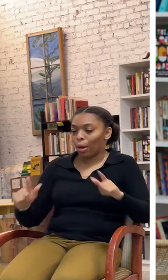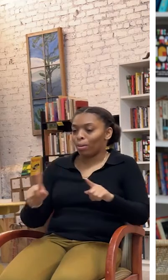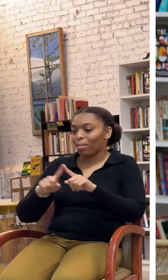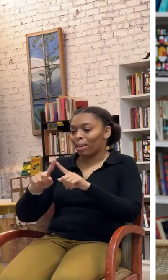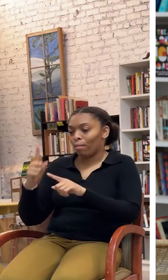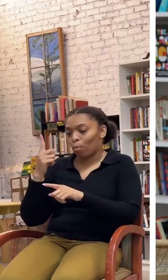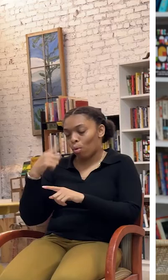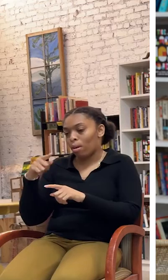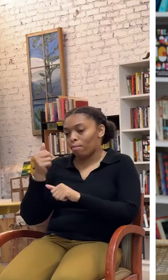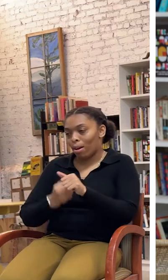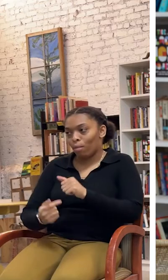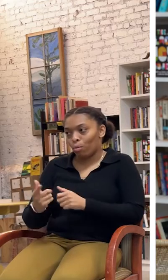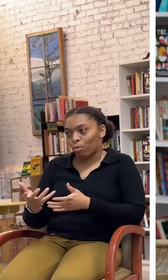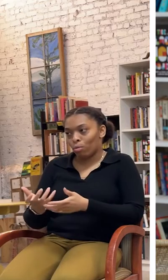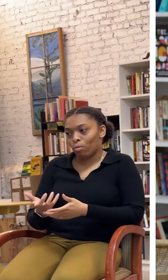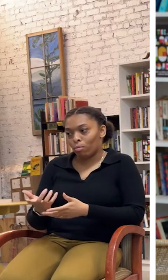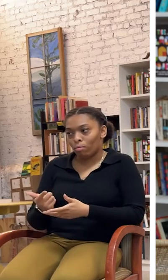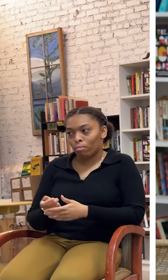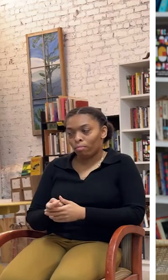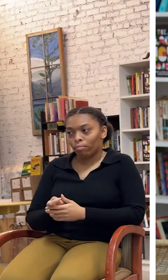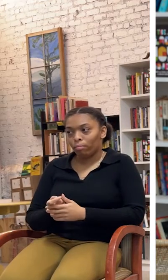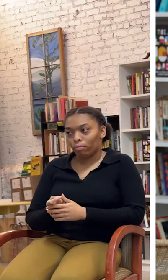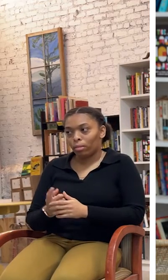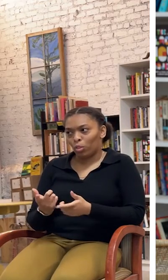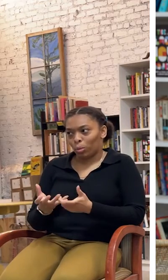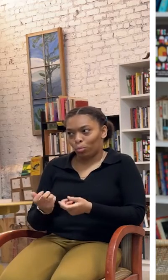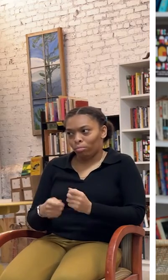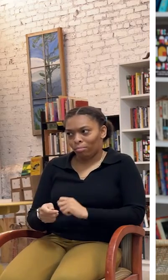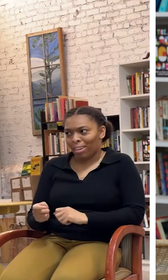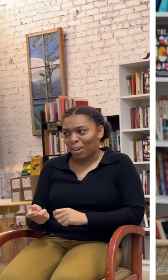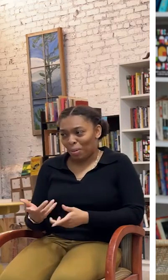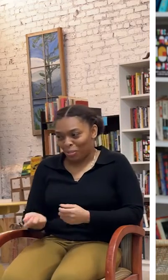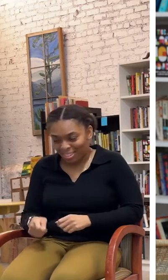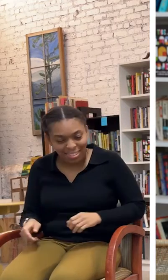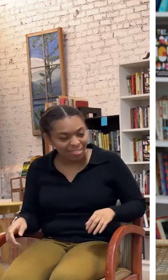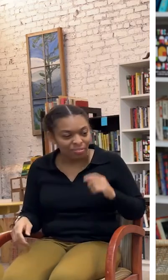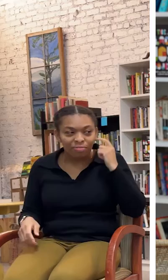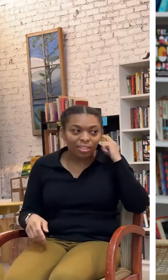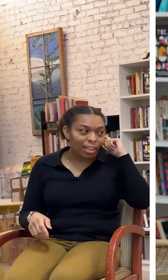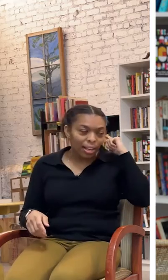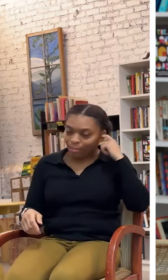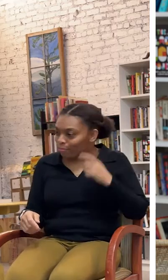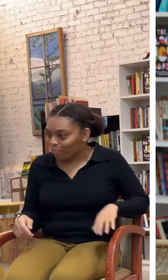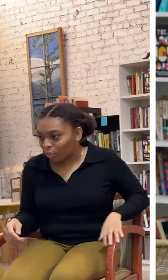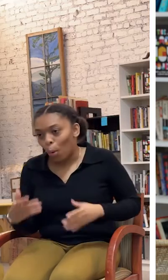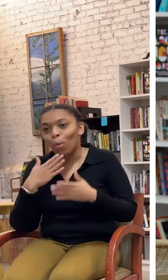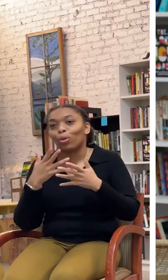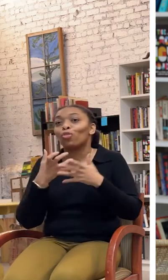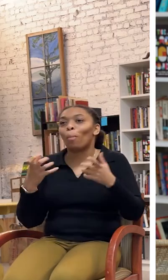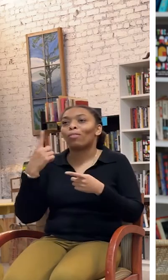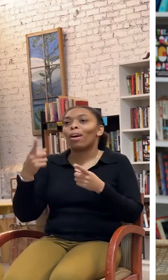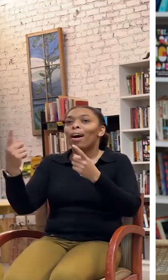of us, that it's important for us to meet people where they are and how they understand things, and then we can go from there. So thank you so much for being